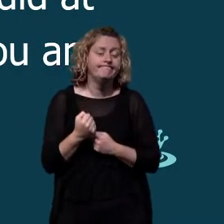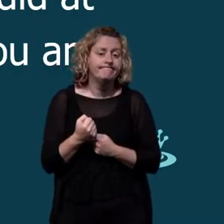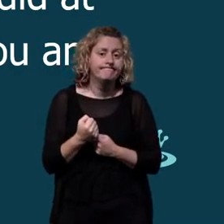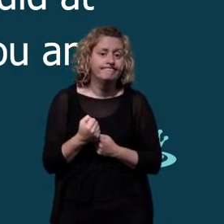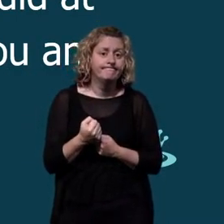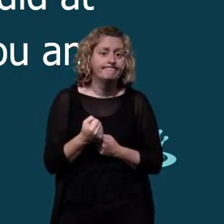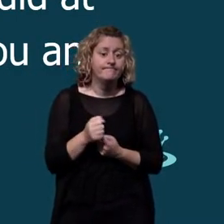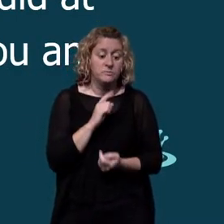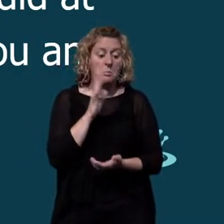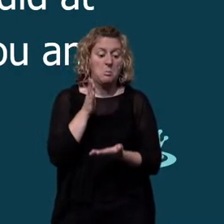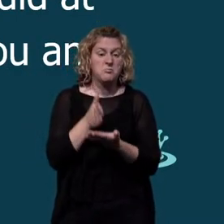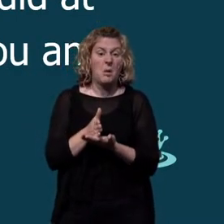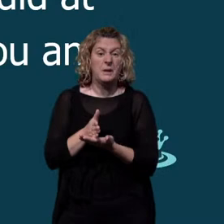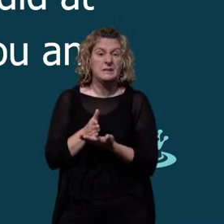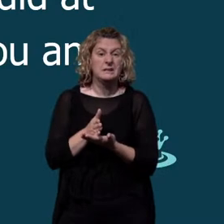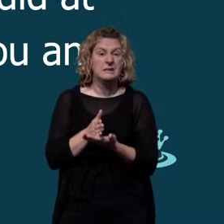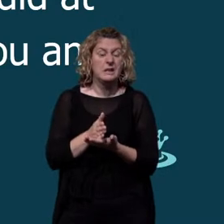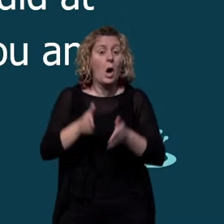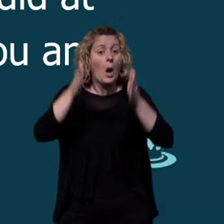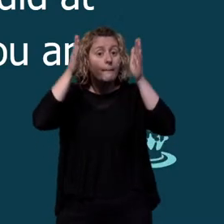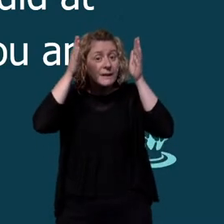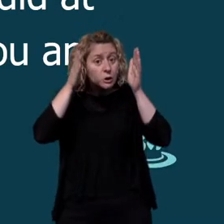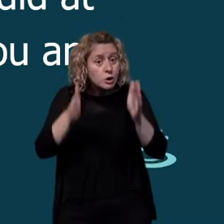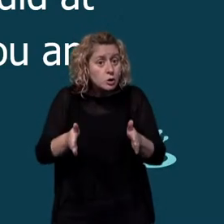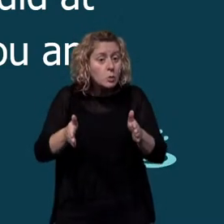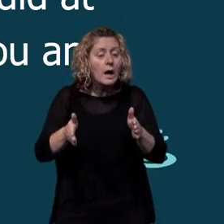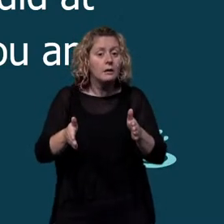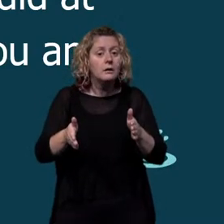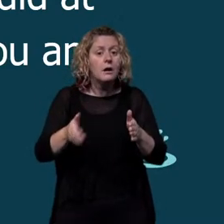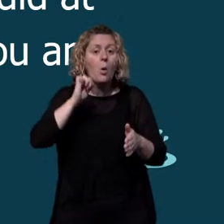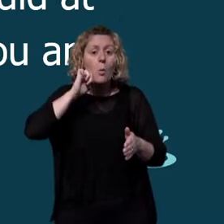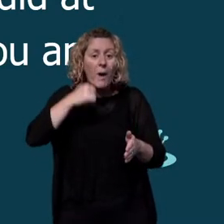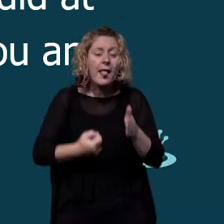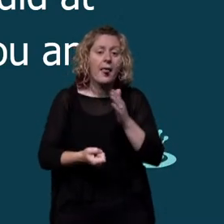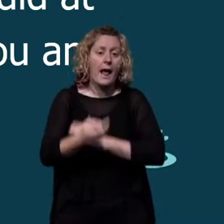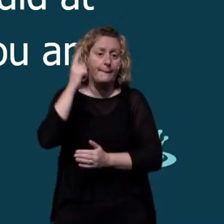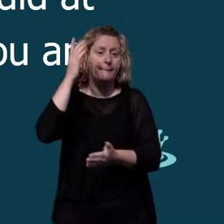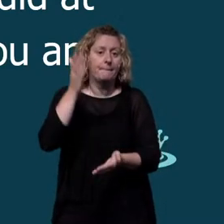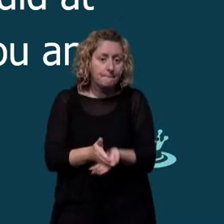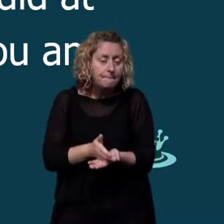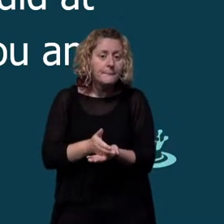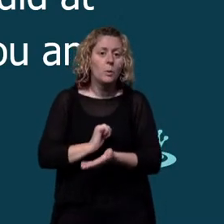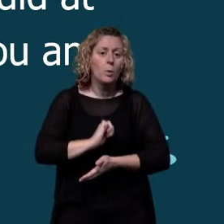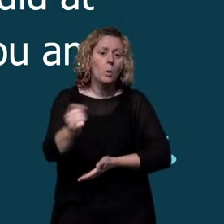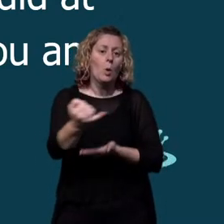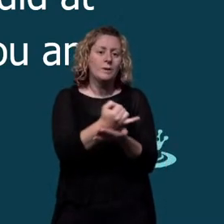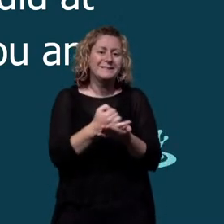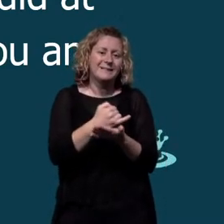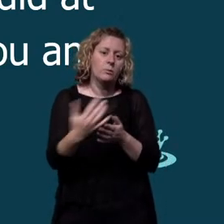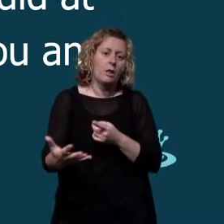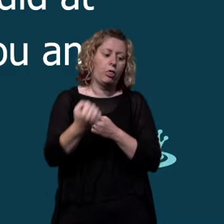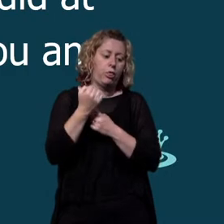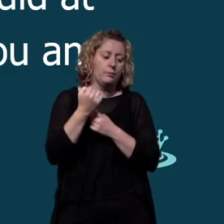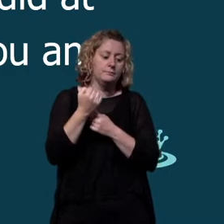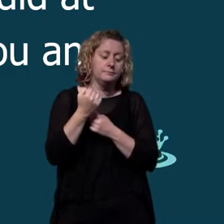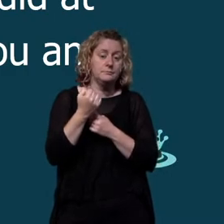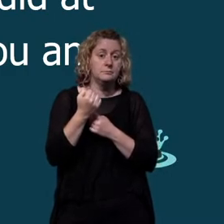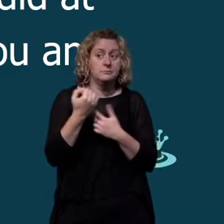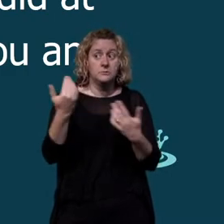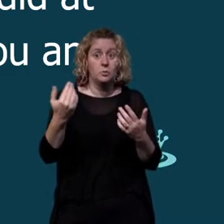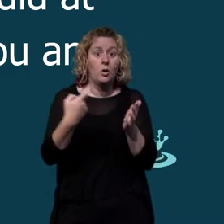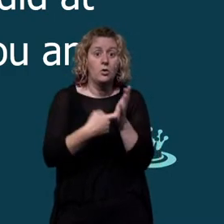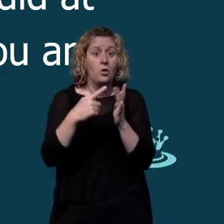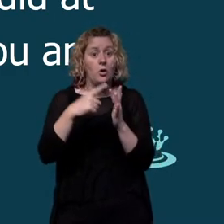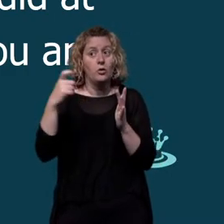promise there, isn't there, brothers and sisters? Be sure. Be sure your sin will find you out. Rico, be